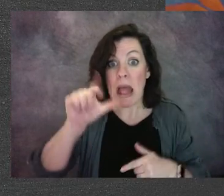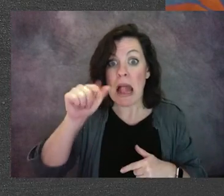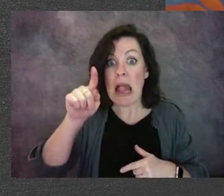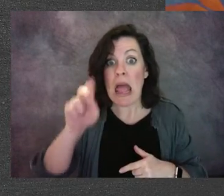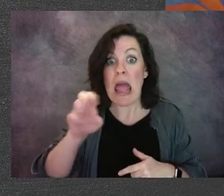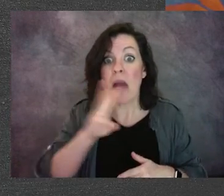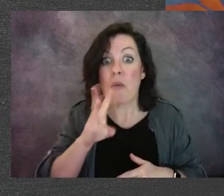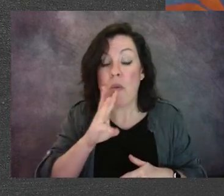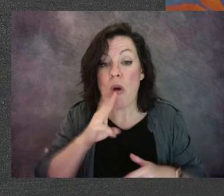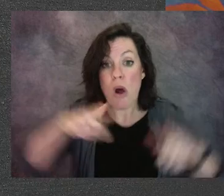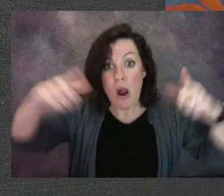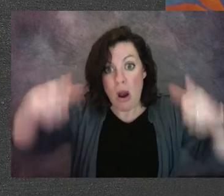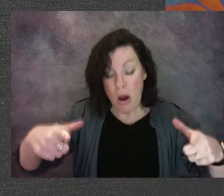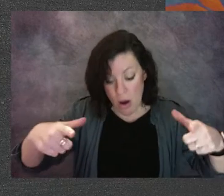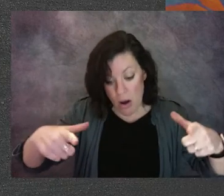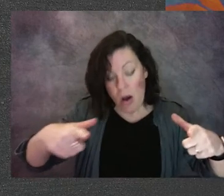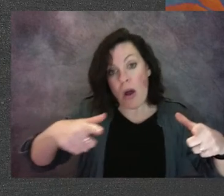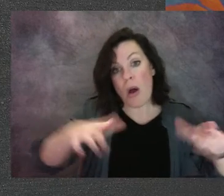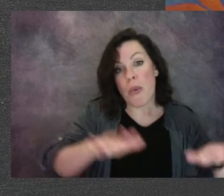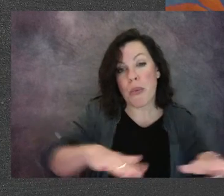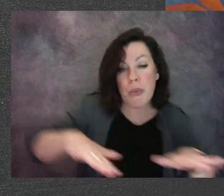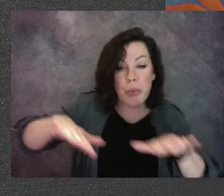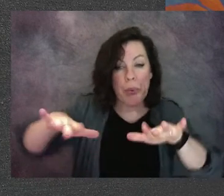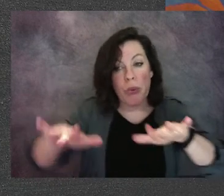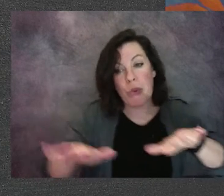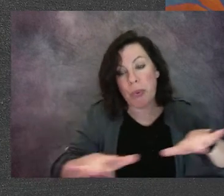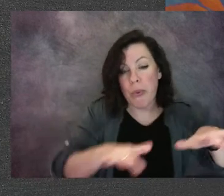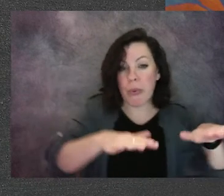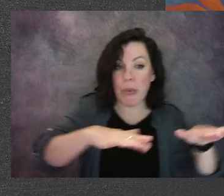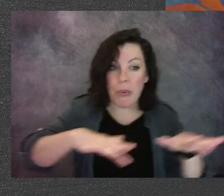Maybe a leaf man's gliding on a lake